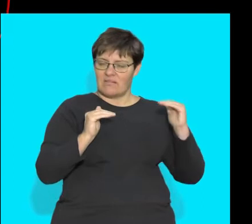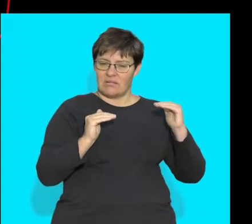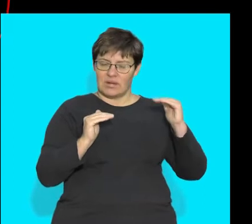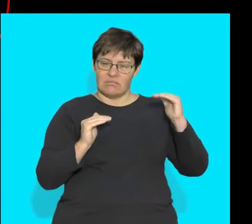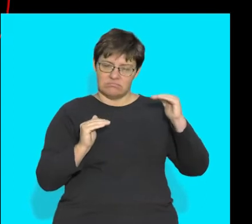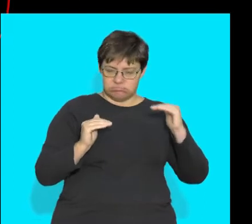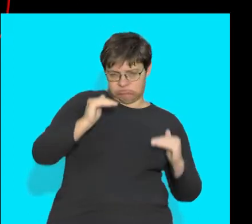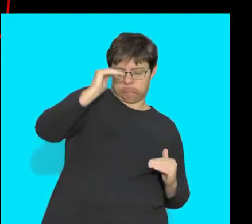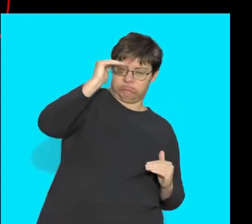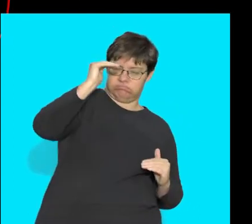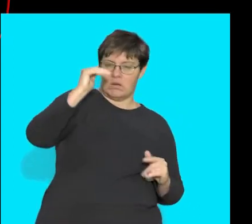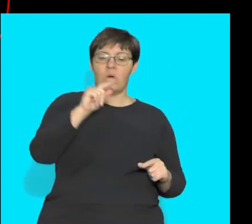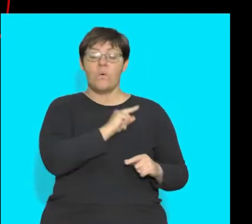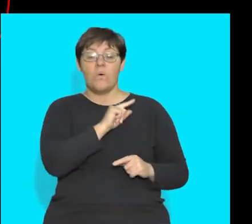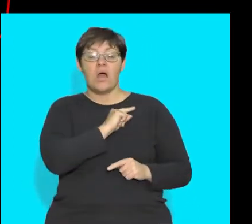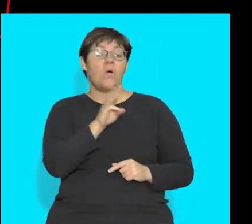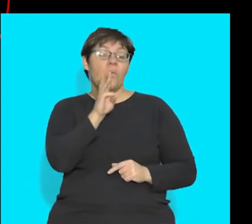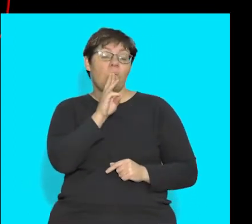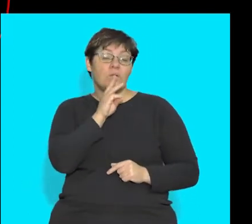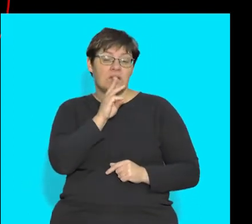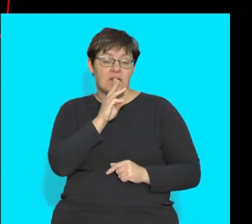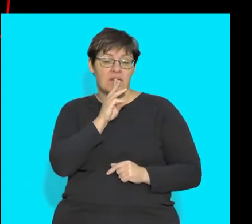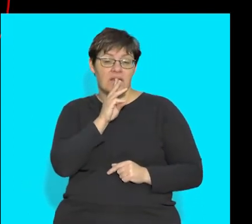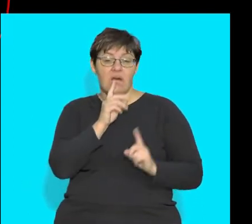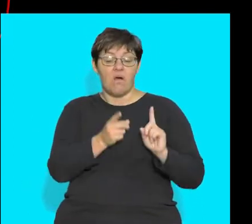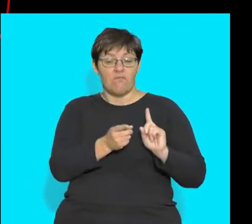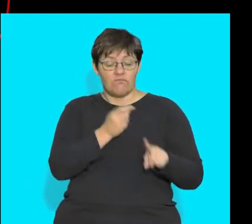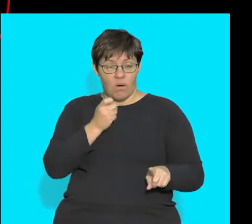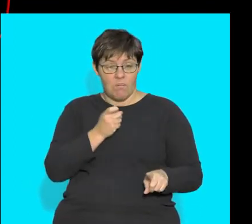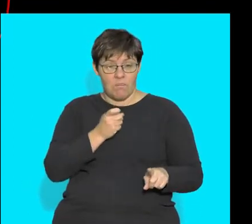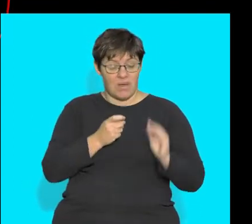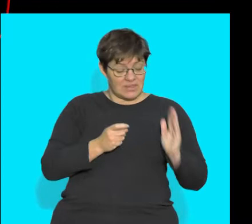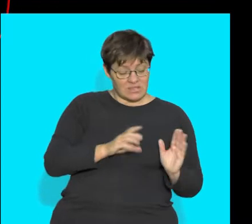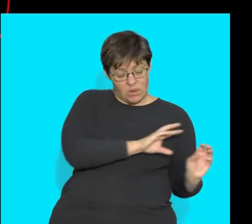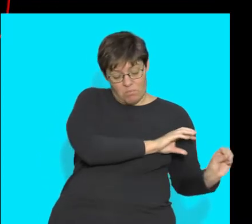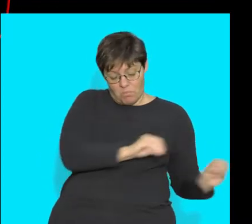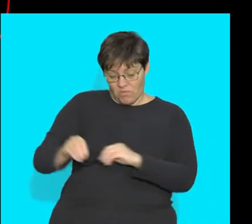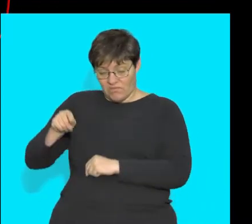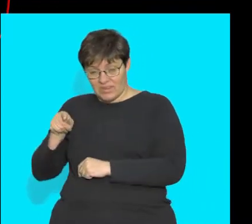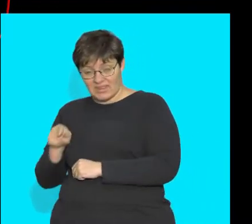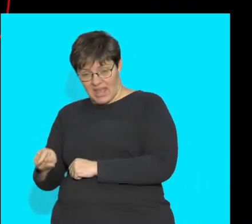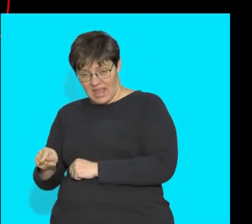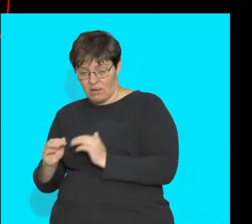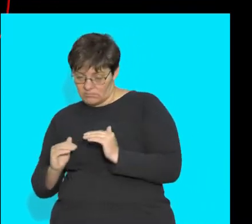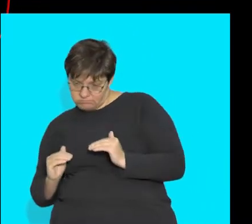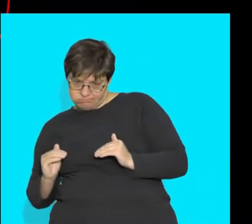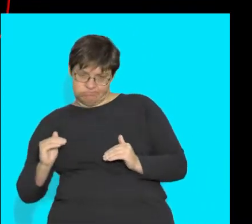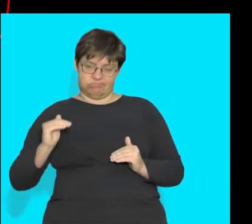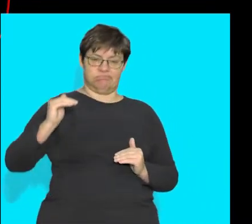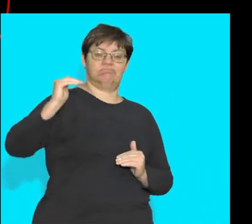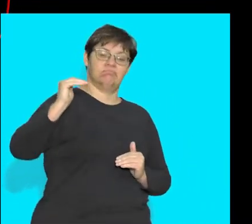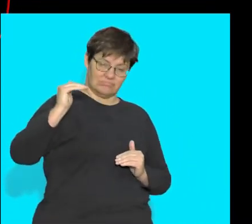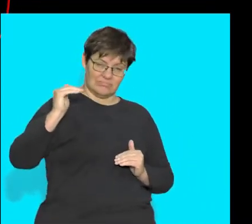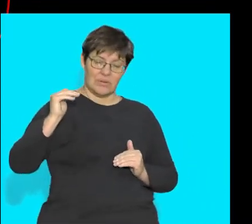level is going to change, because if my water moves from one area to another, then so is